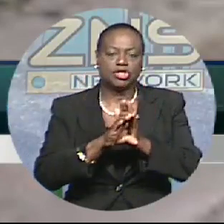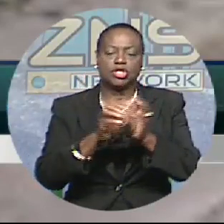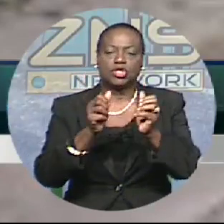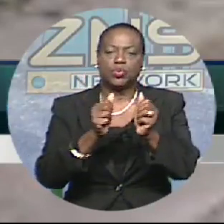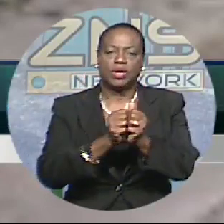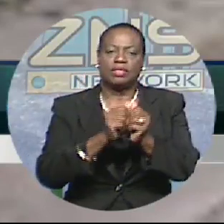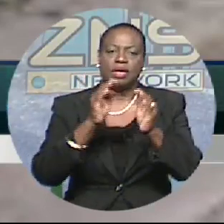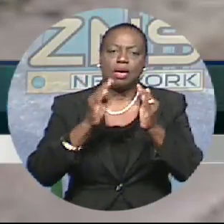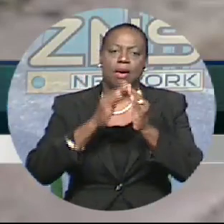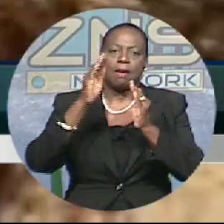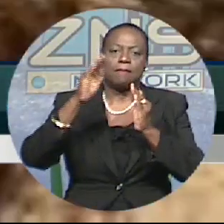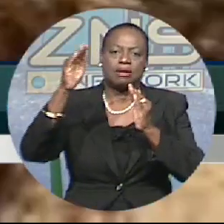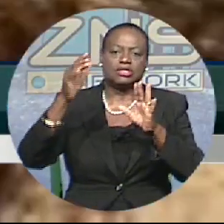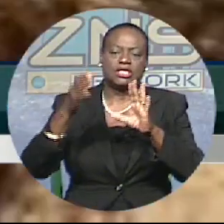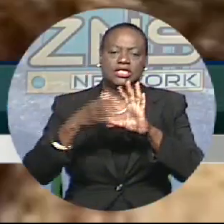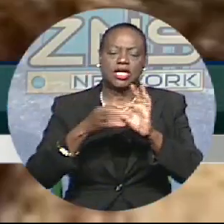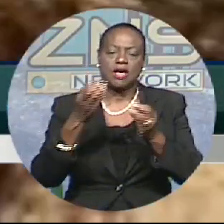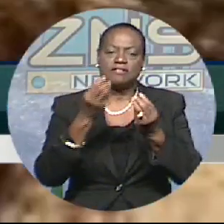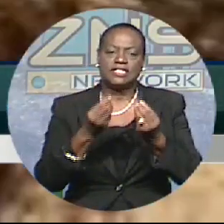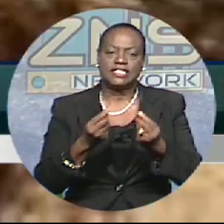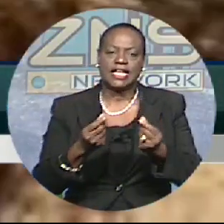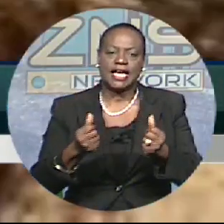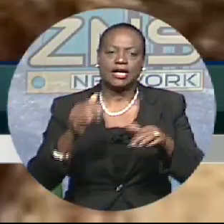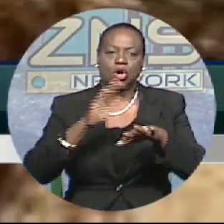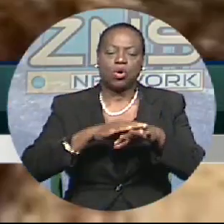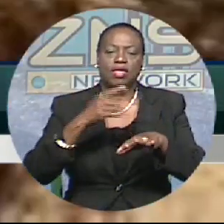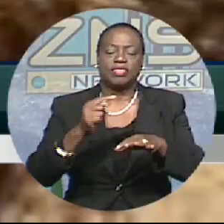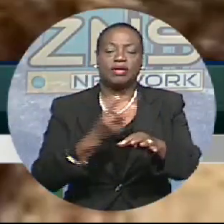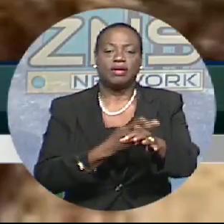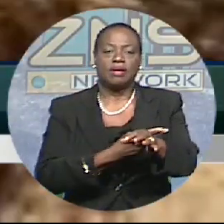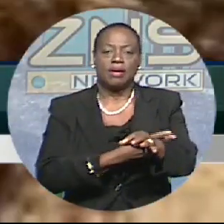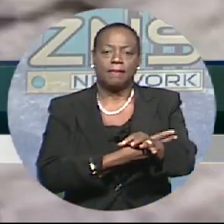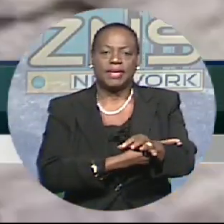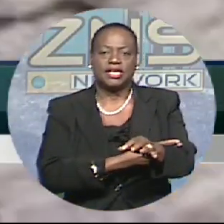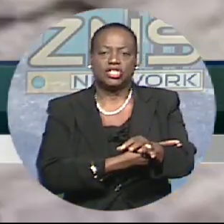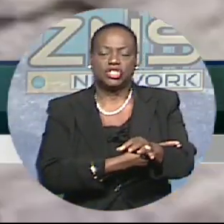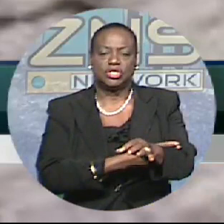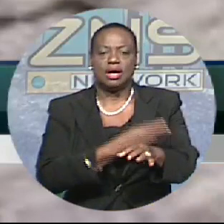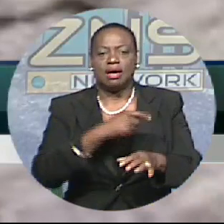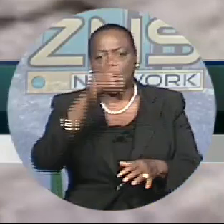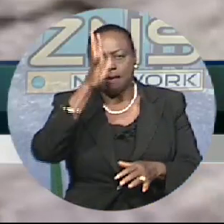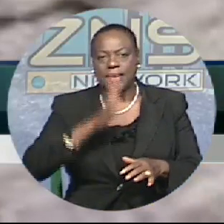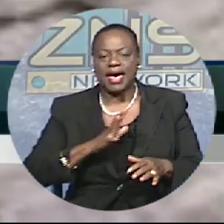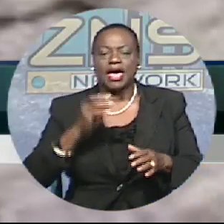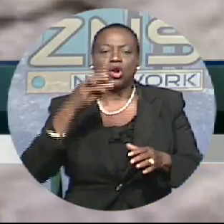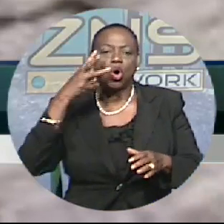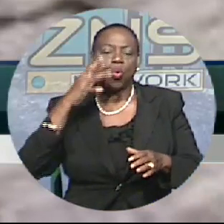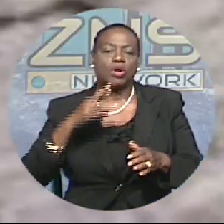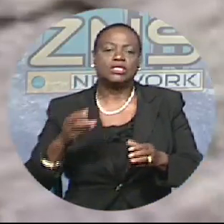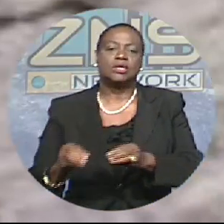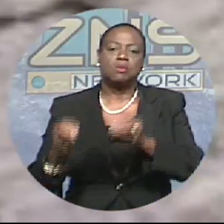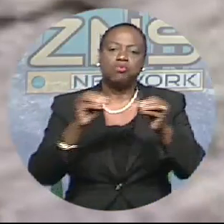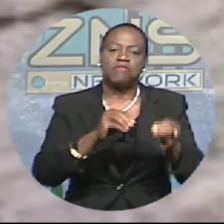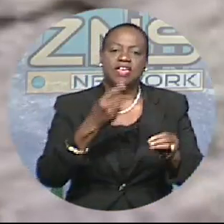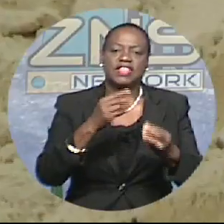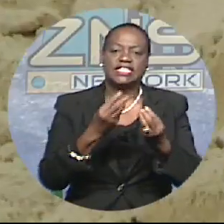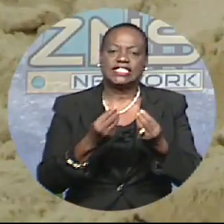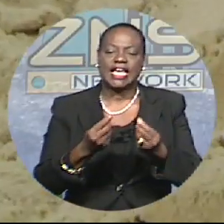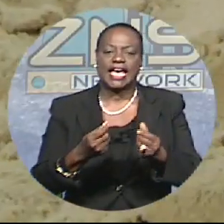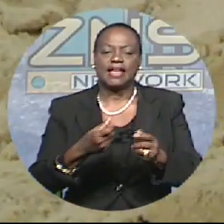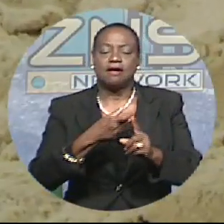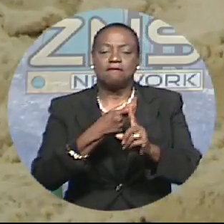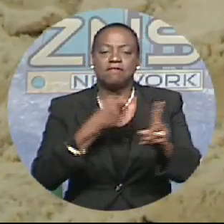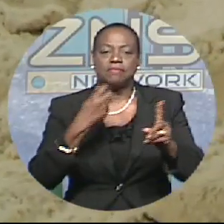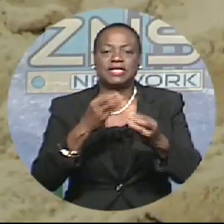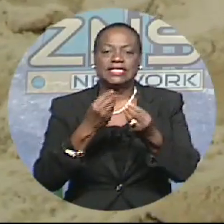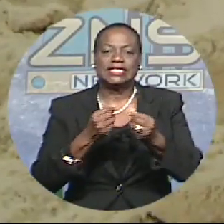Great Harbor Key. The blame placed on a foreign heavy equipment operator alleging that he was removing sand from the sandbanks. On Thursday, our